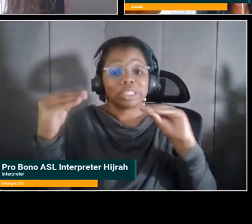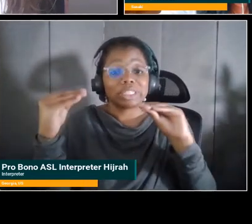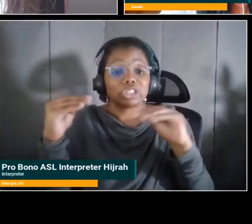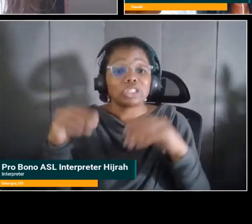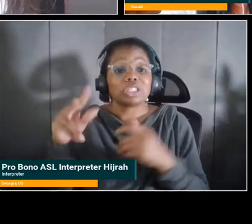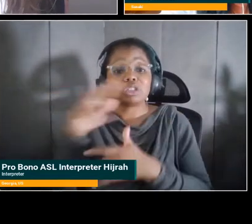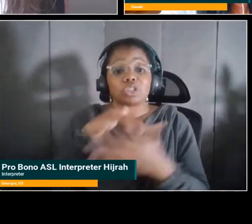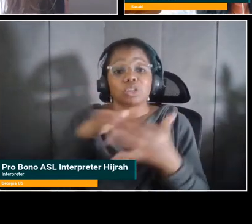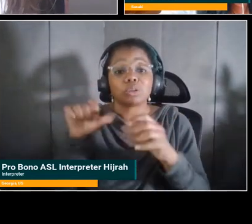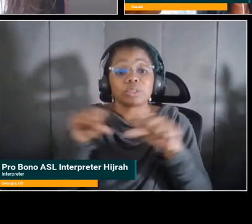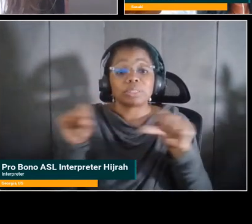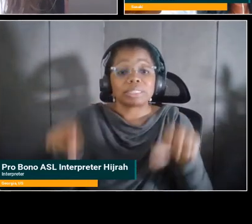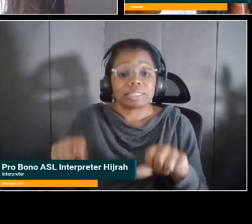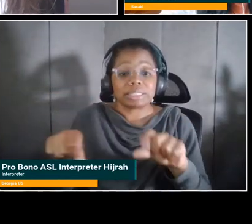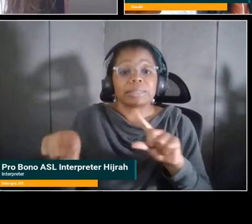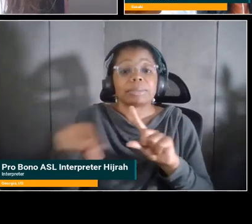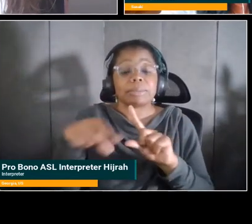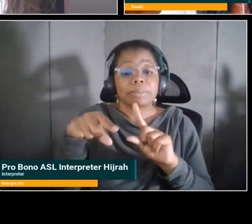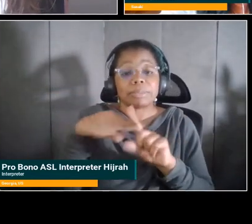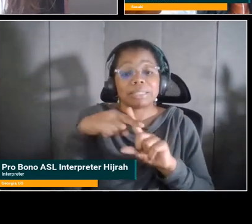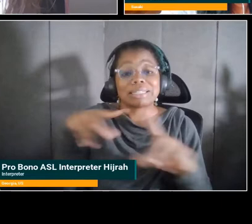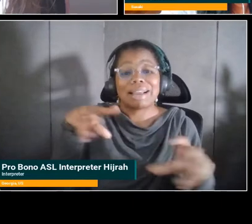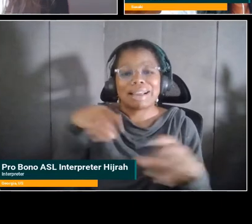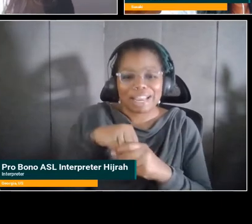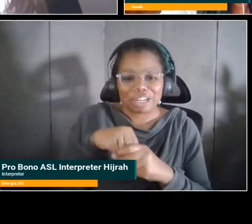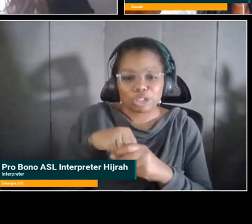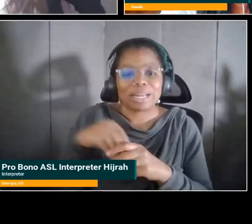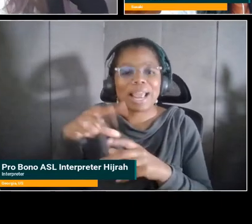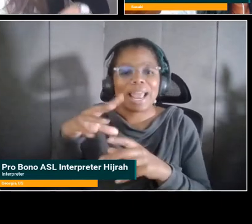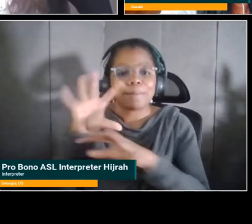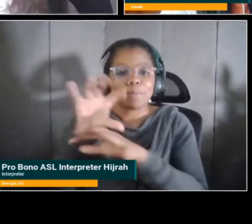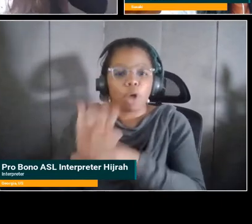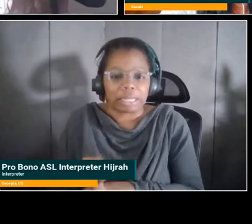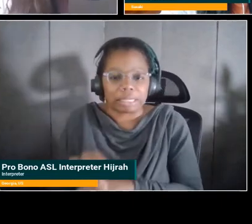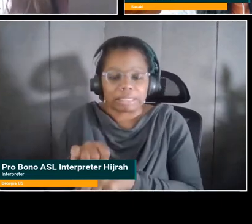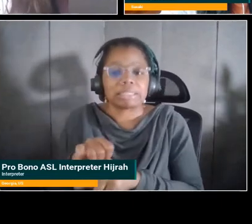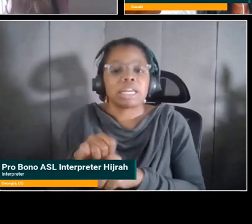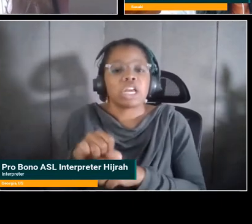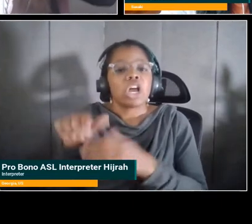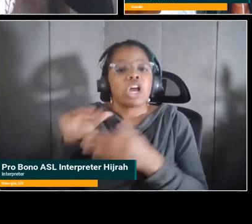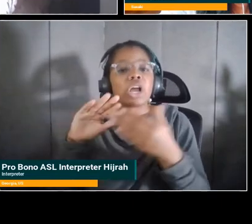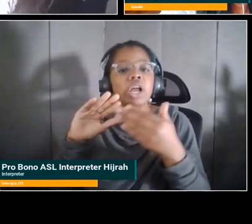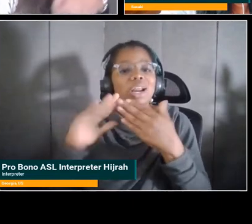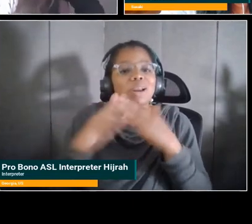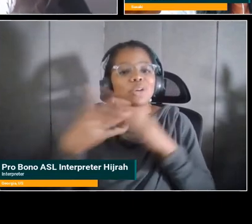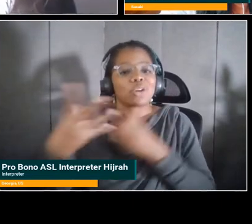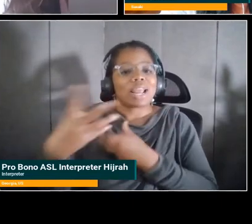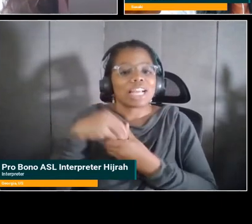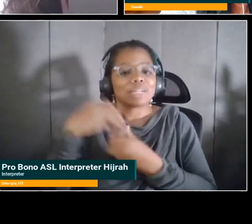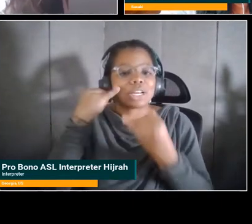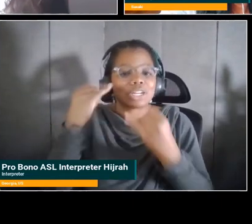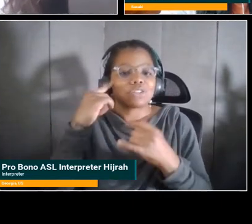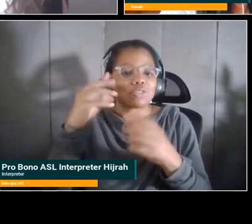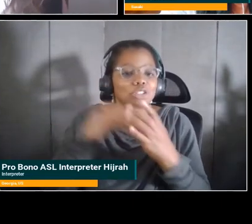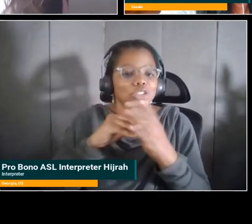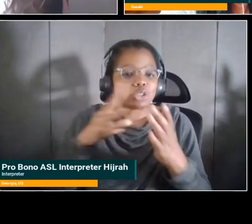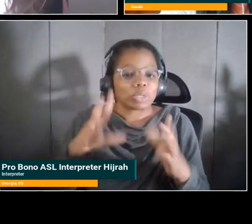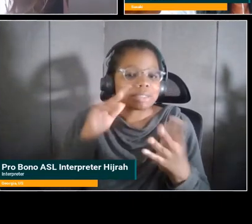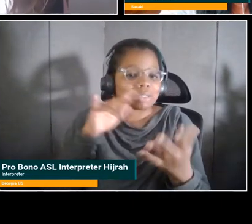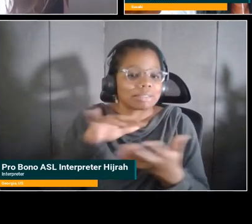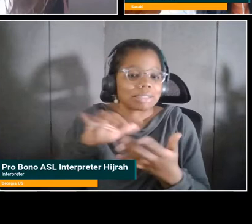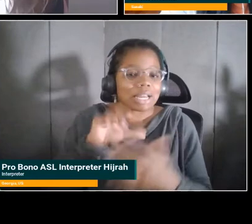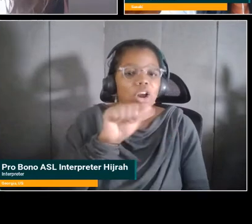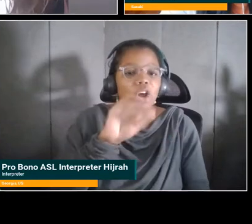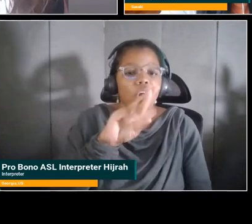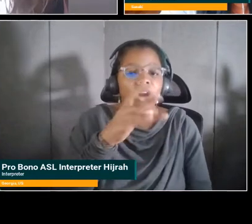social systems engagement in practice, bringing community engagement ideas to students of architecture, urban